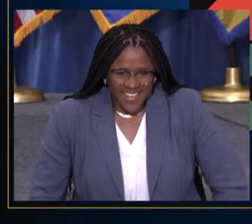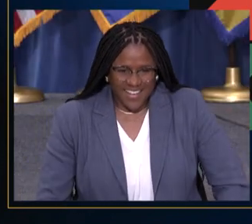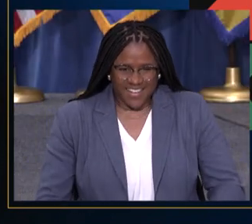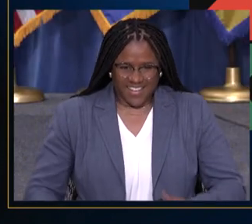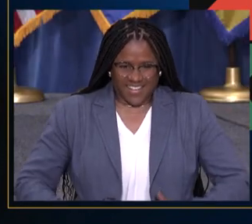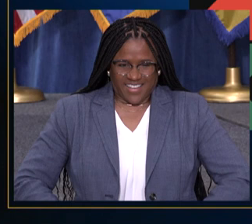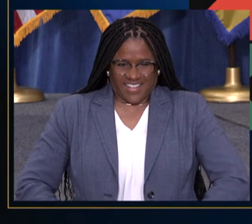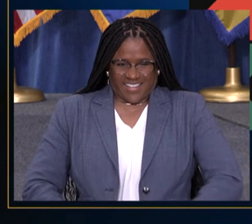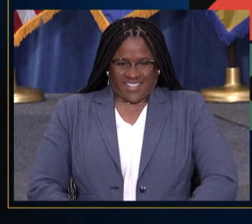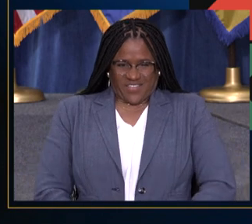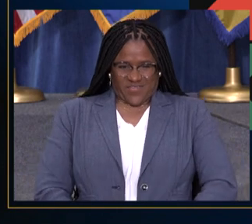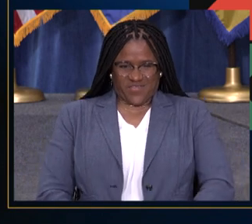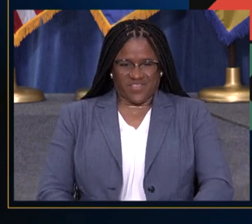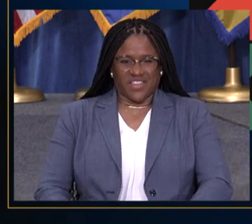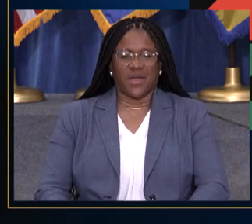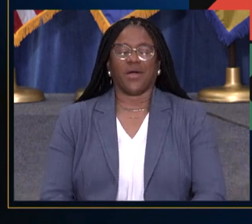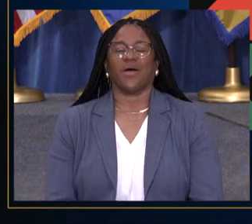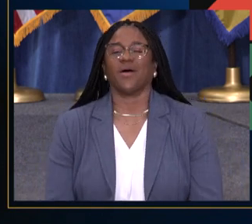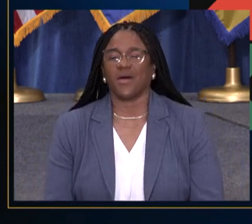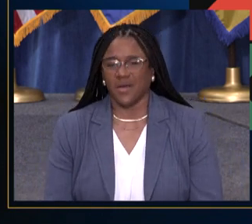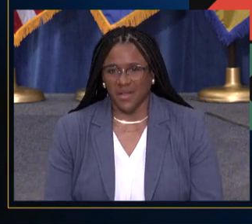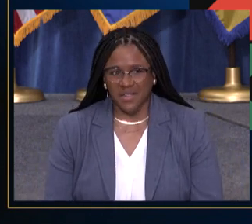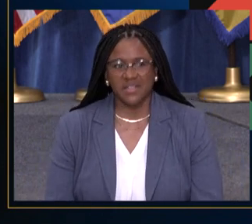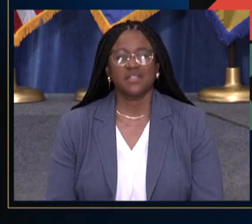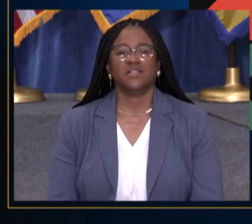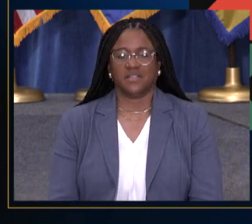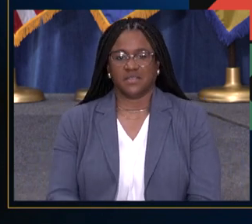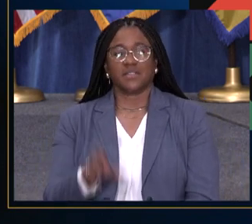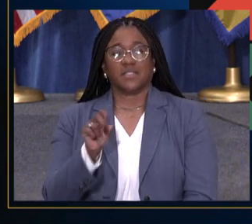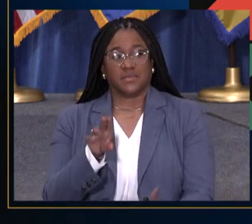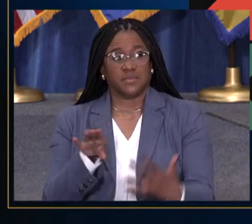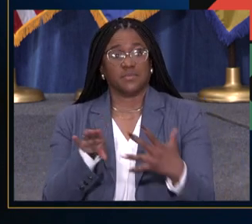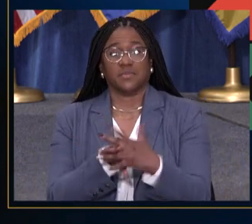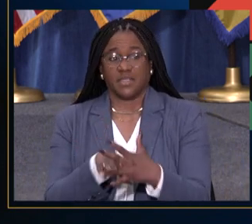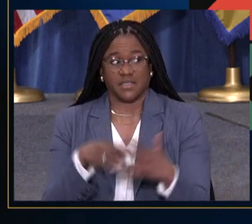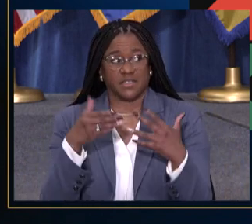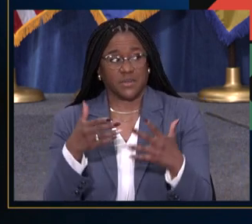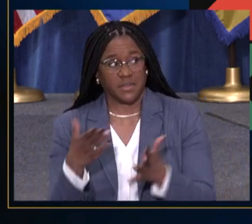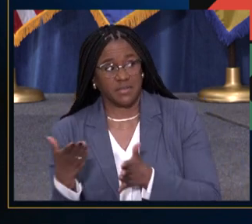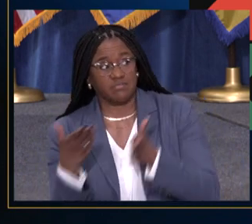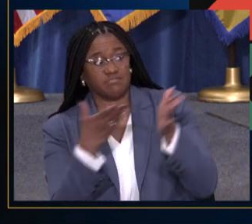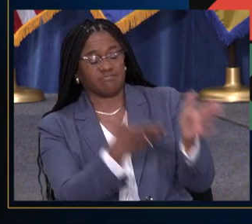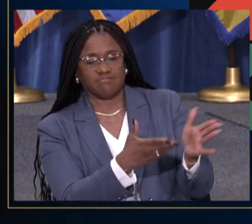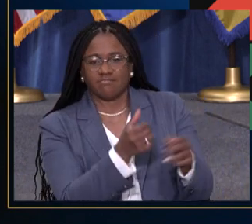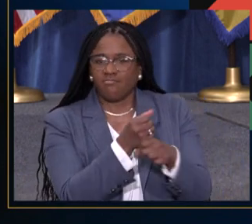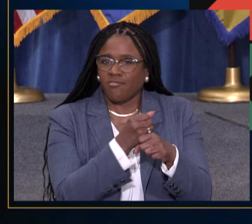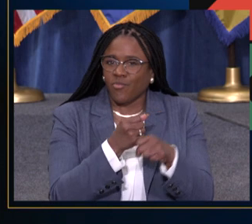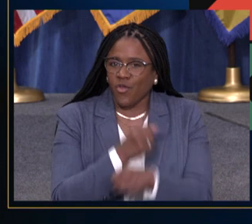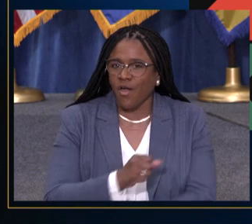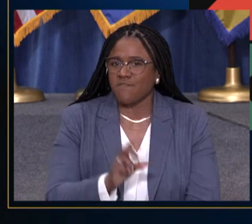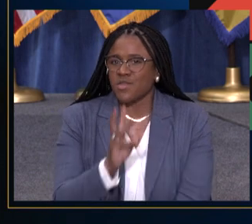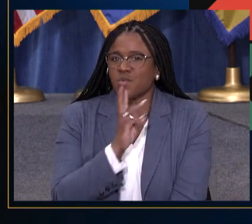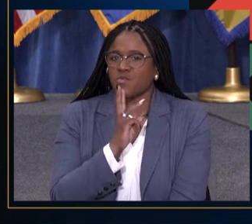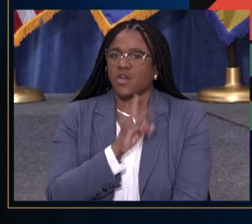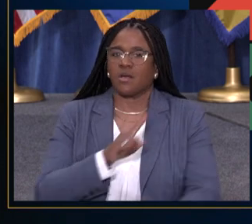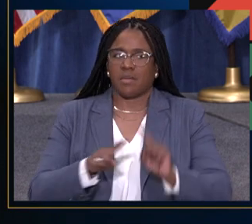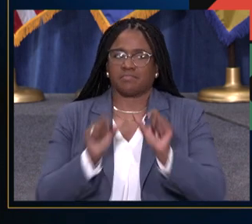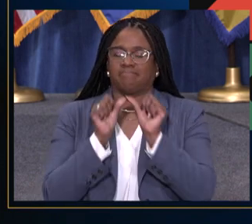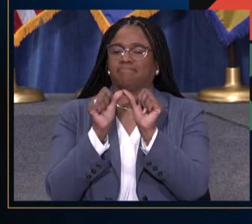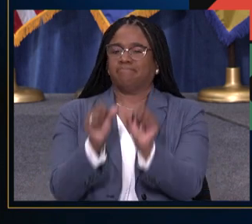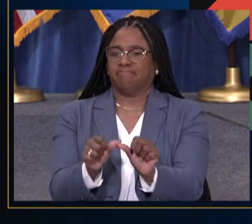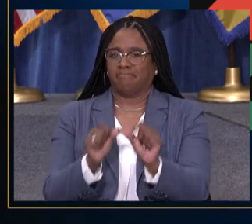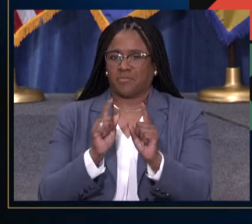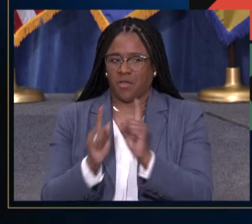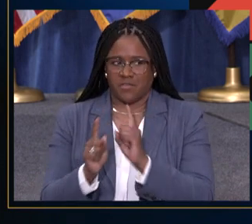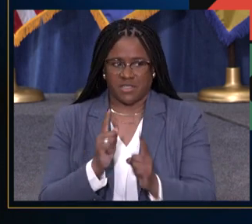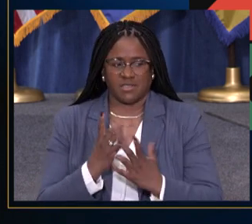All right, we have no breaks. Please do take advantage of the coffee and the water, but we're gonna keep the conversation going. But